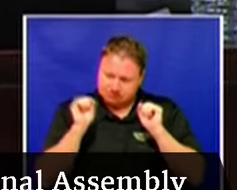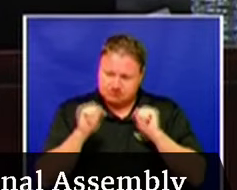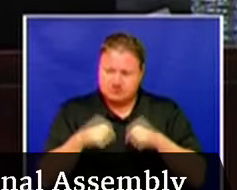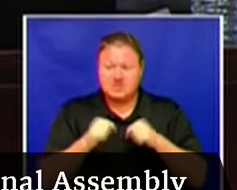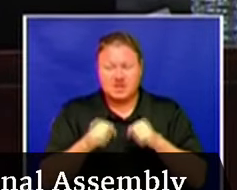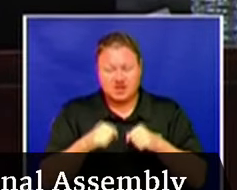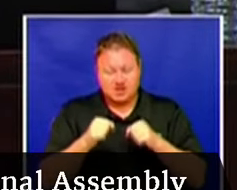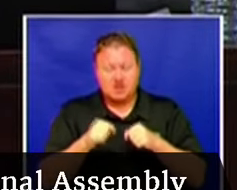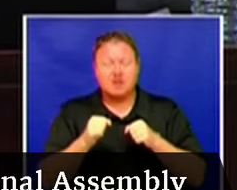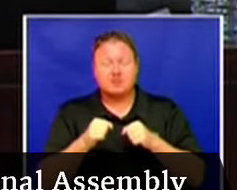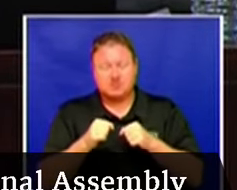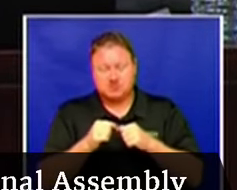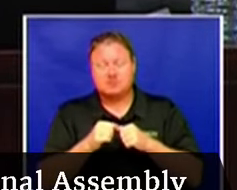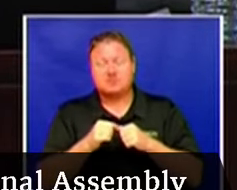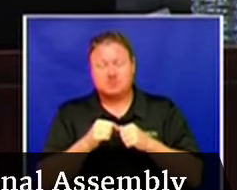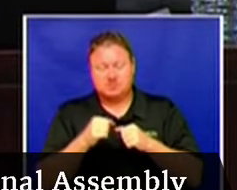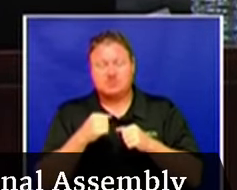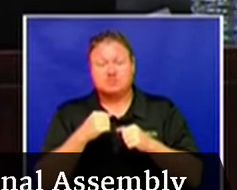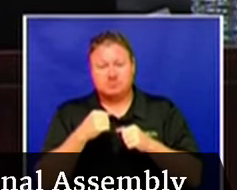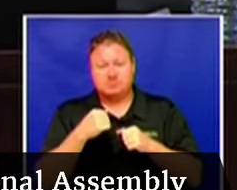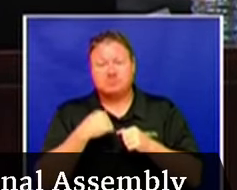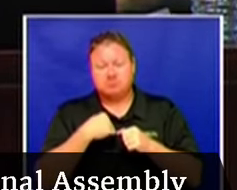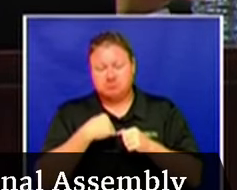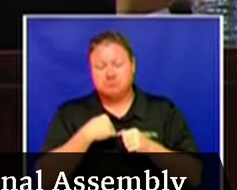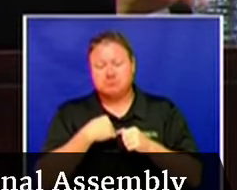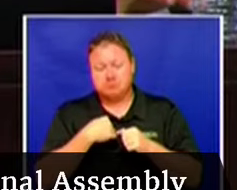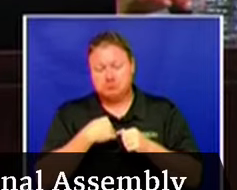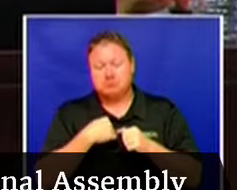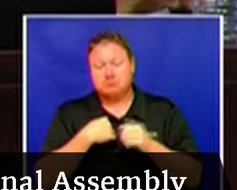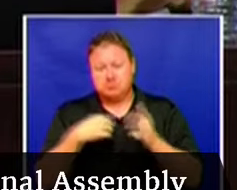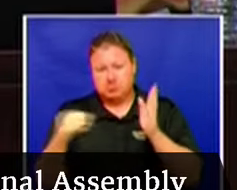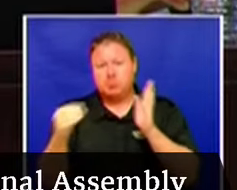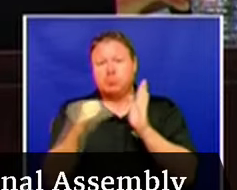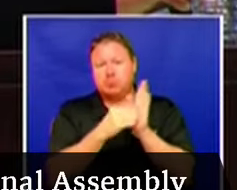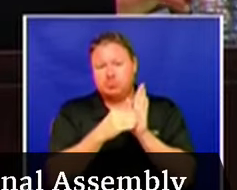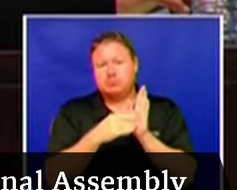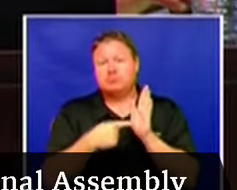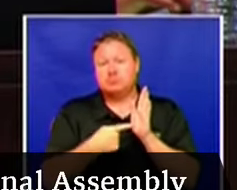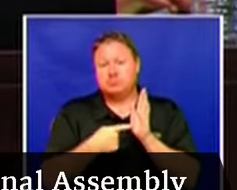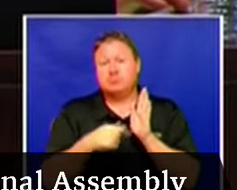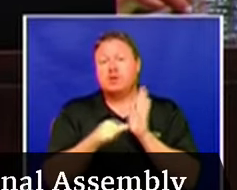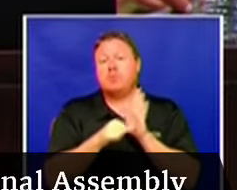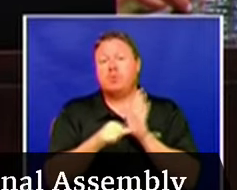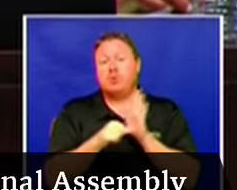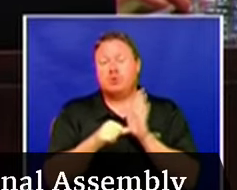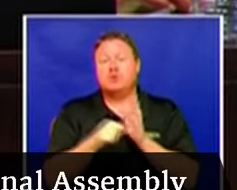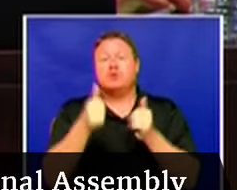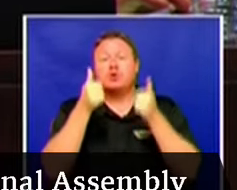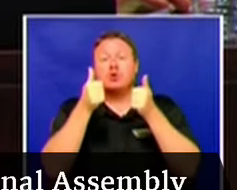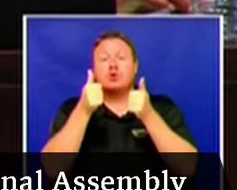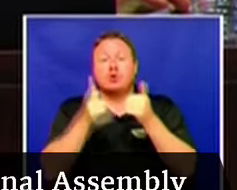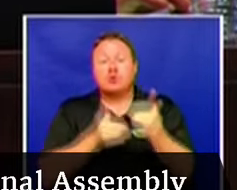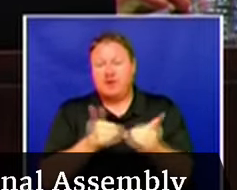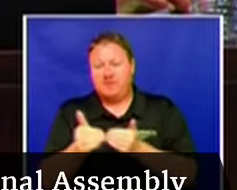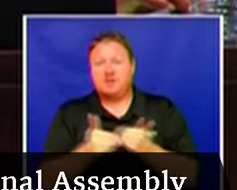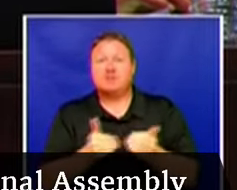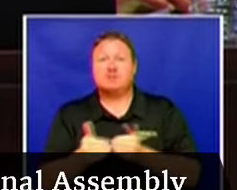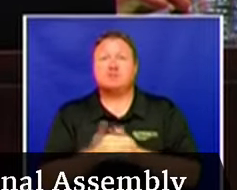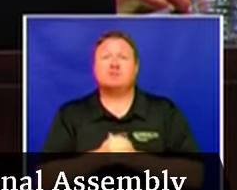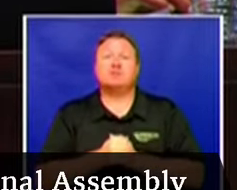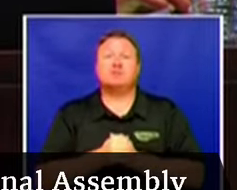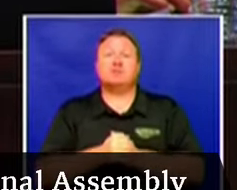headline reply, if you like, a high premium on good governance,